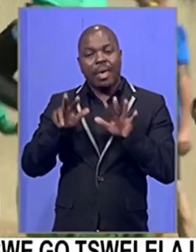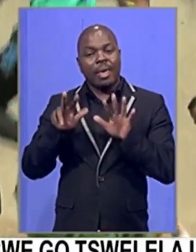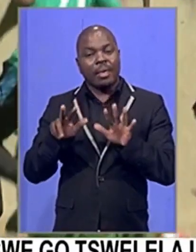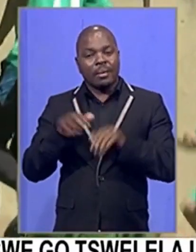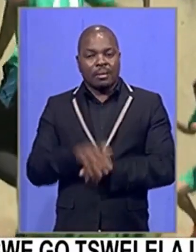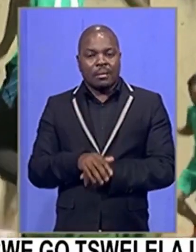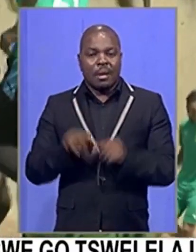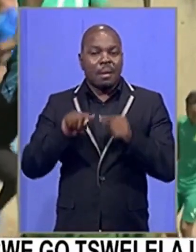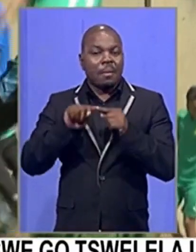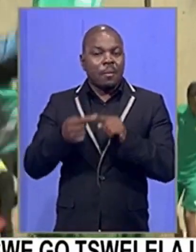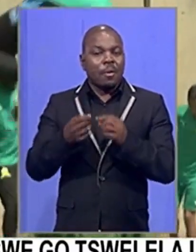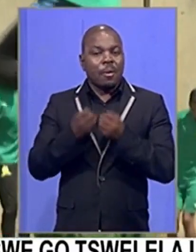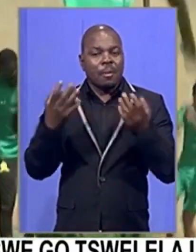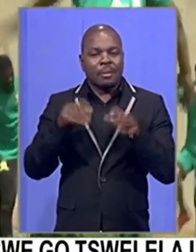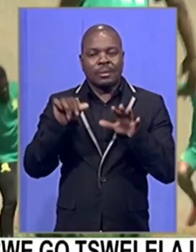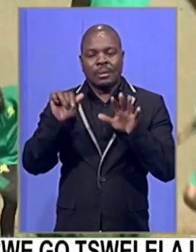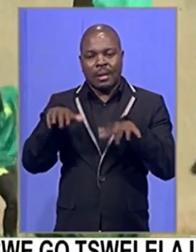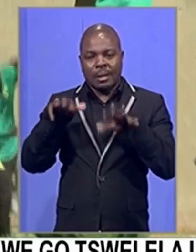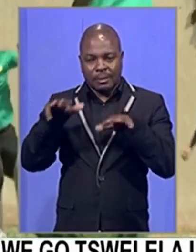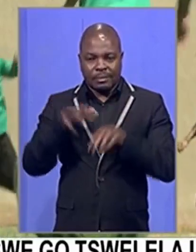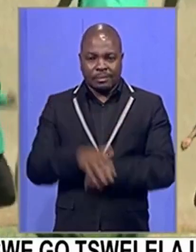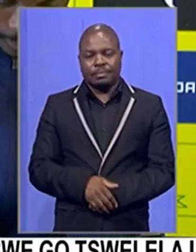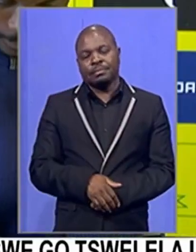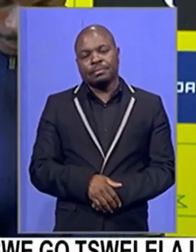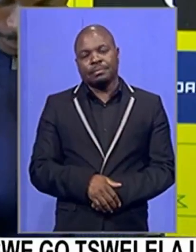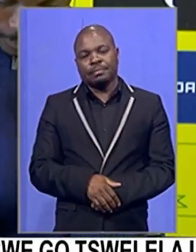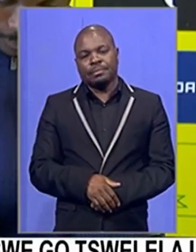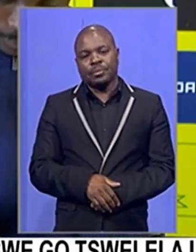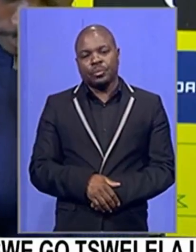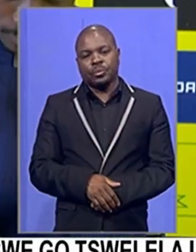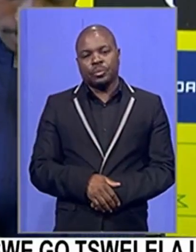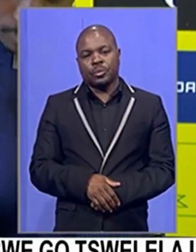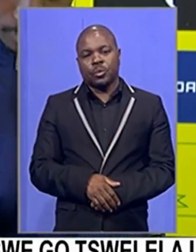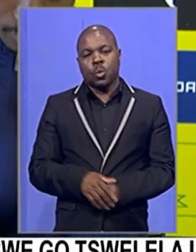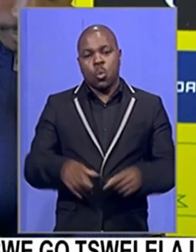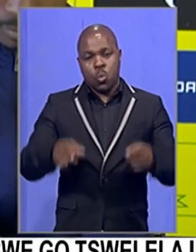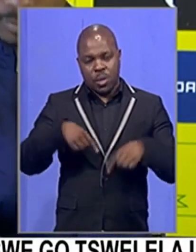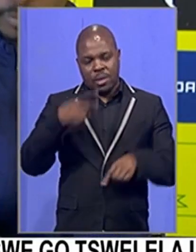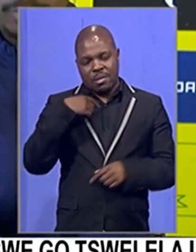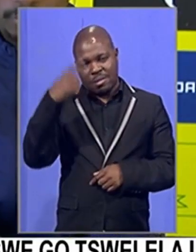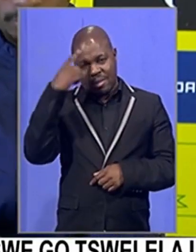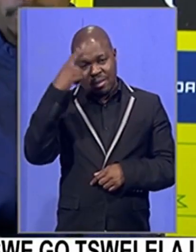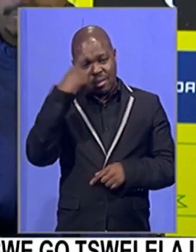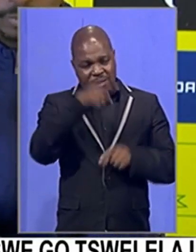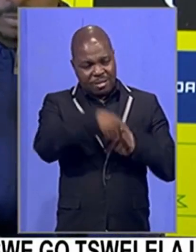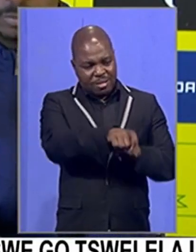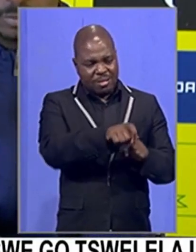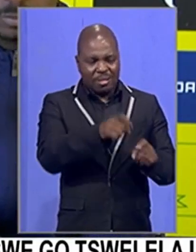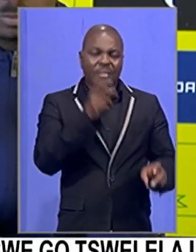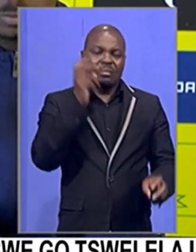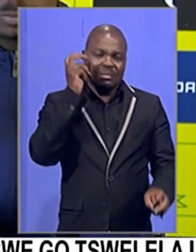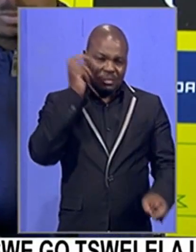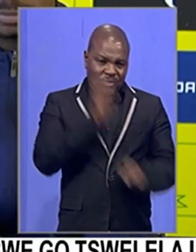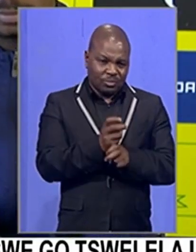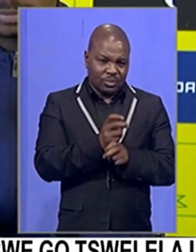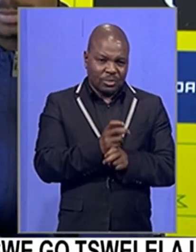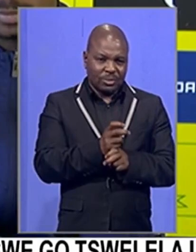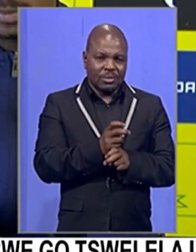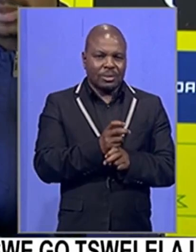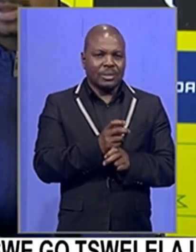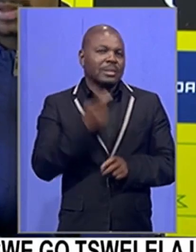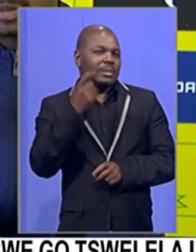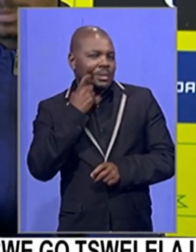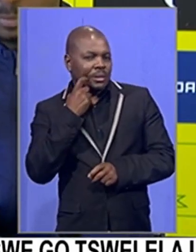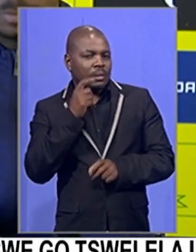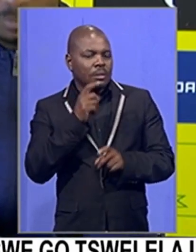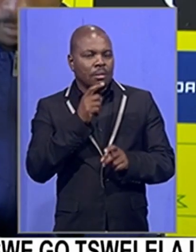boseswai ka dintlha tše 10. We all think this league is very, very difficult. It's very easy, but it